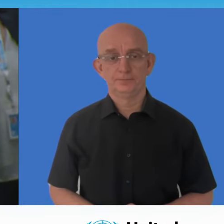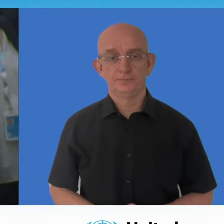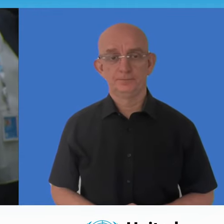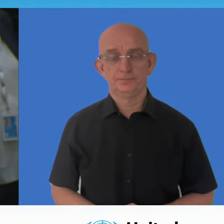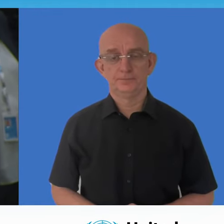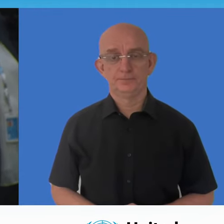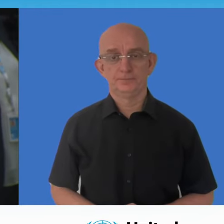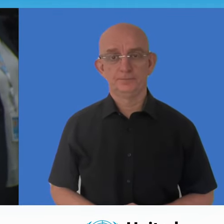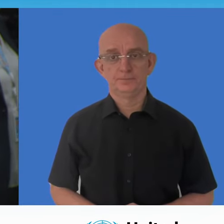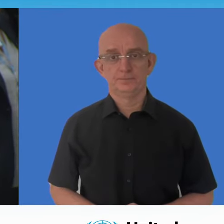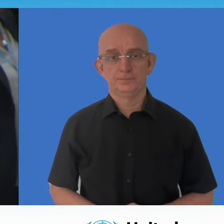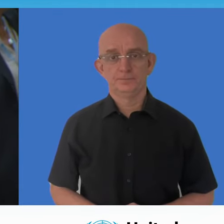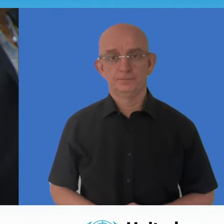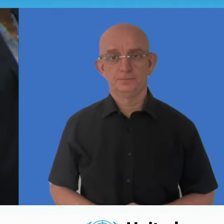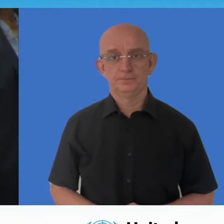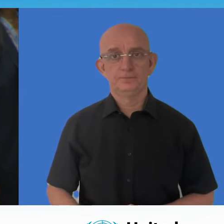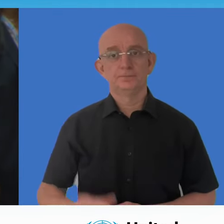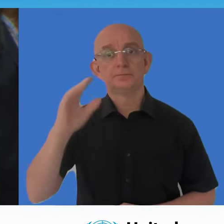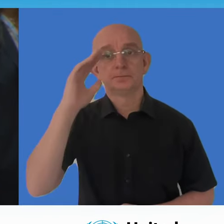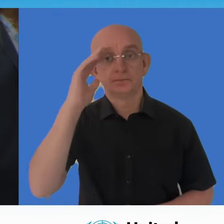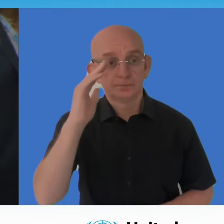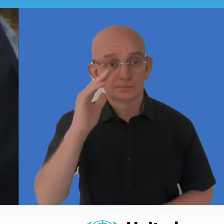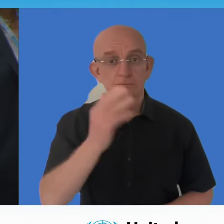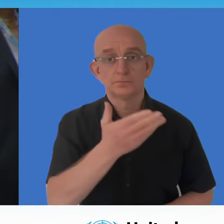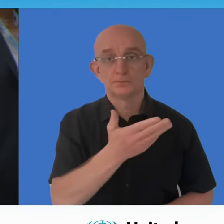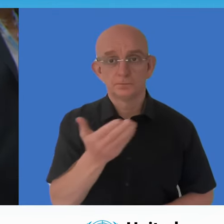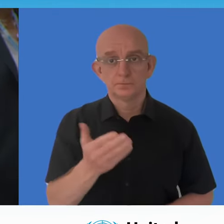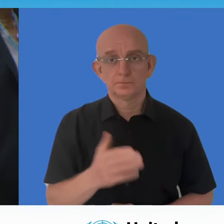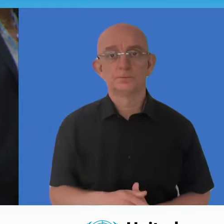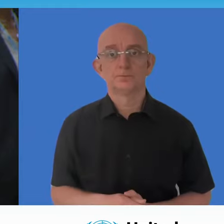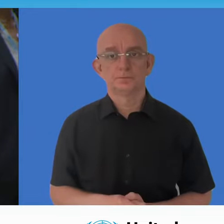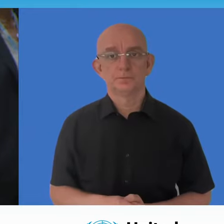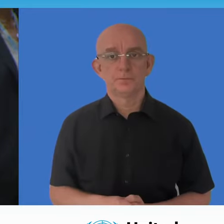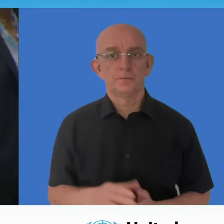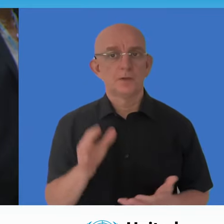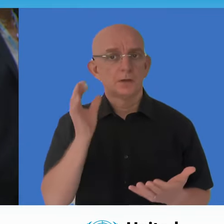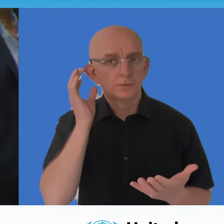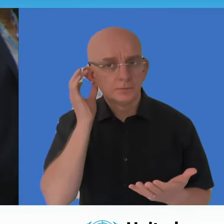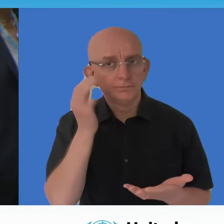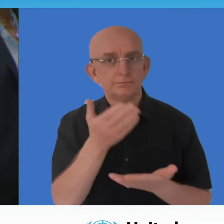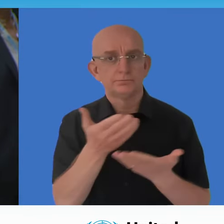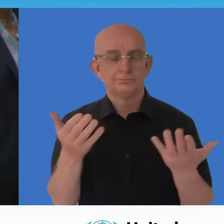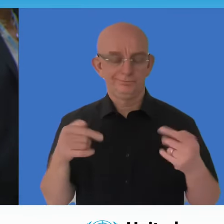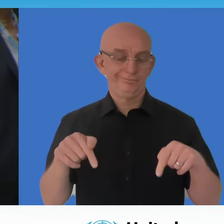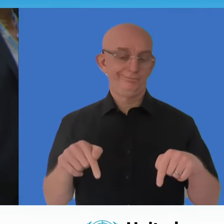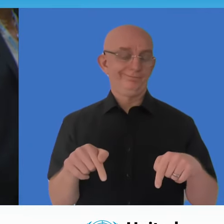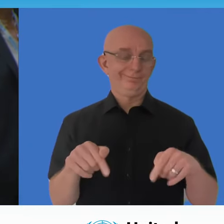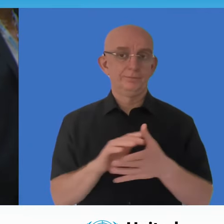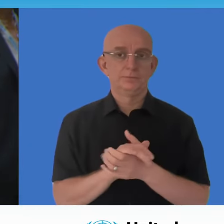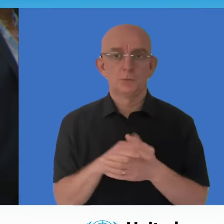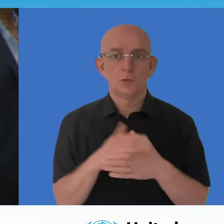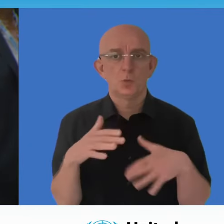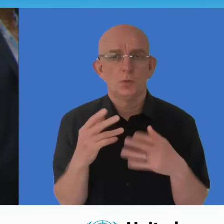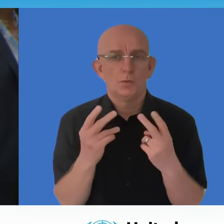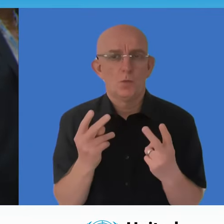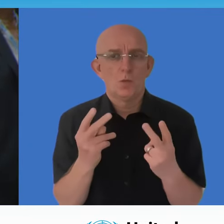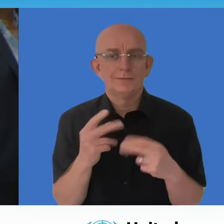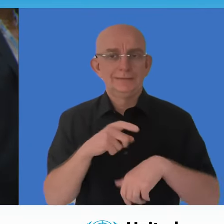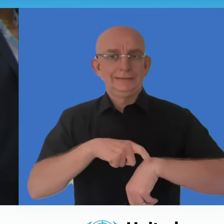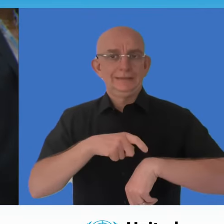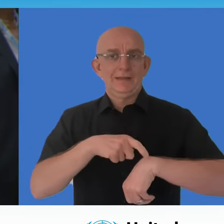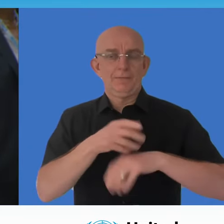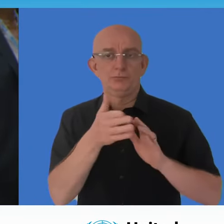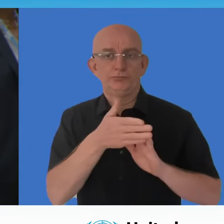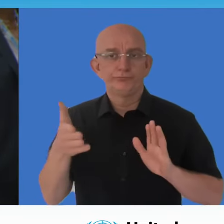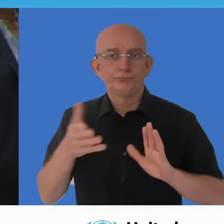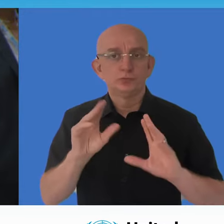Hello. Okay. Madam President, we stand at a crucial moment where the voices and actions of youth are vital for the world's future. Youth are not just